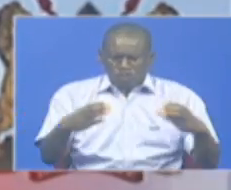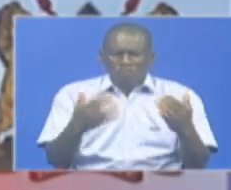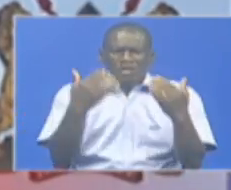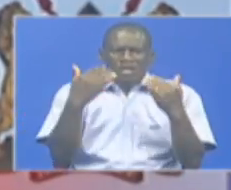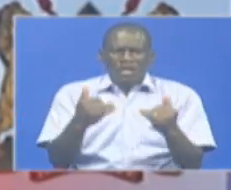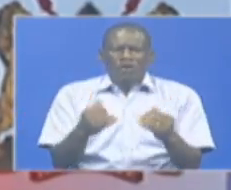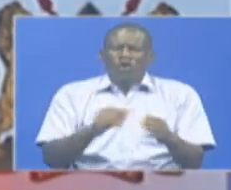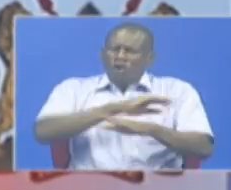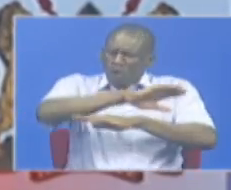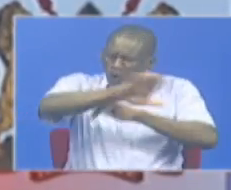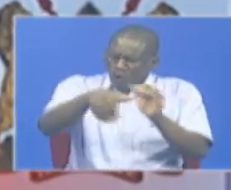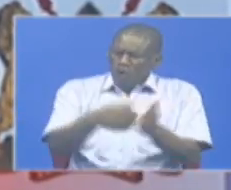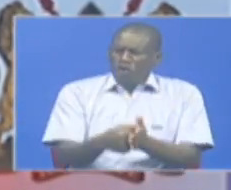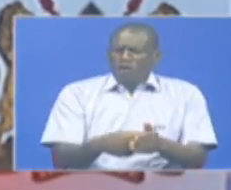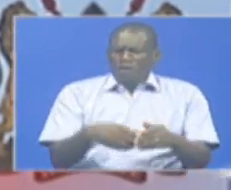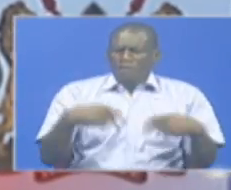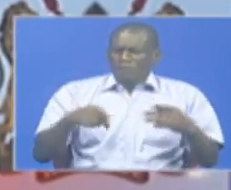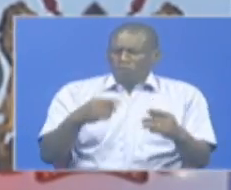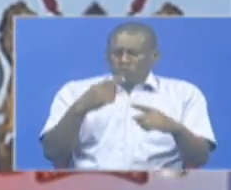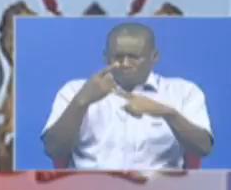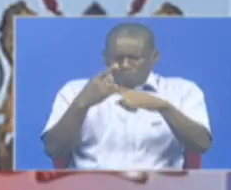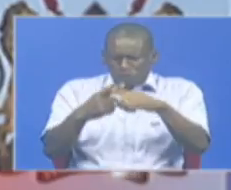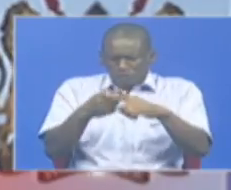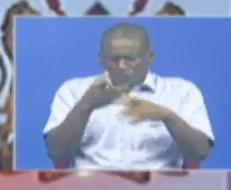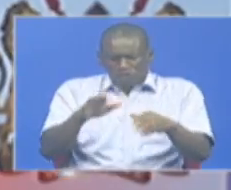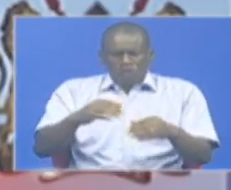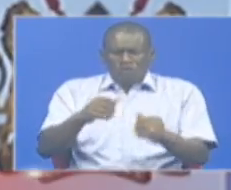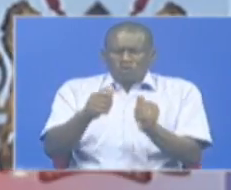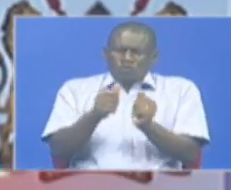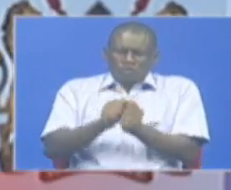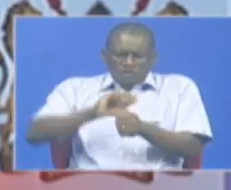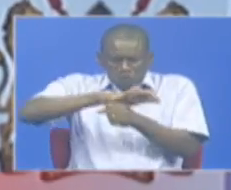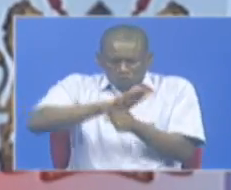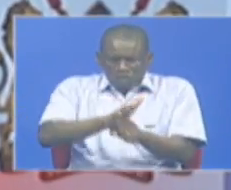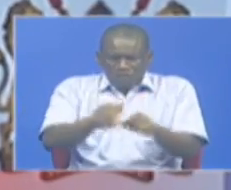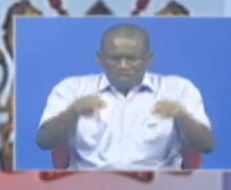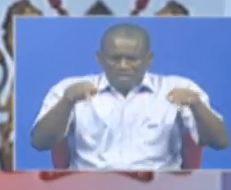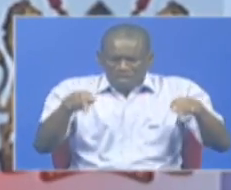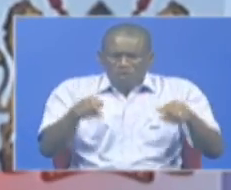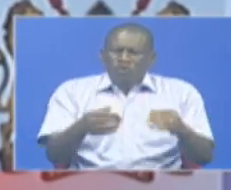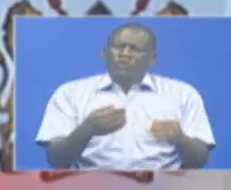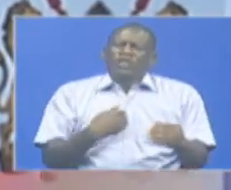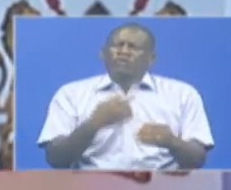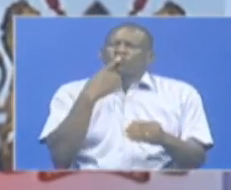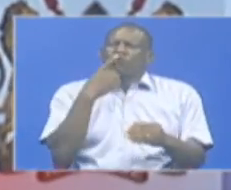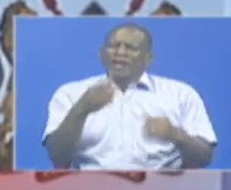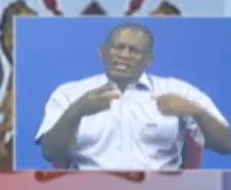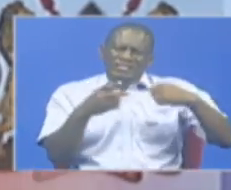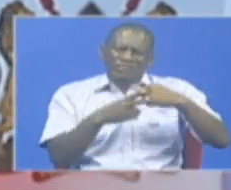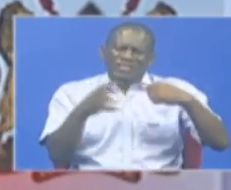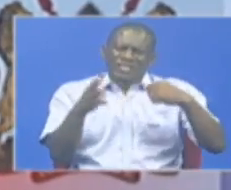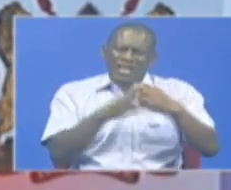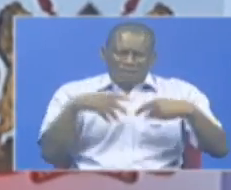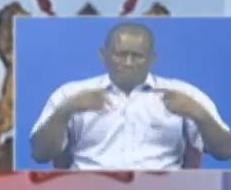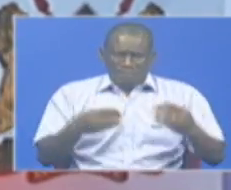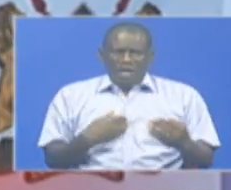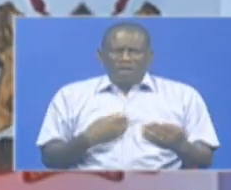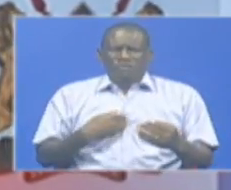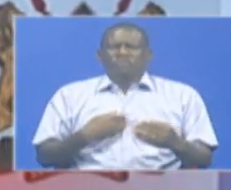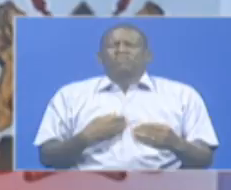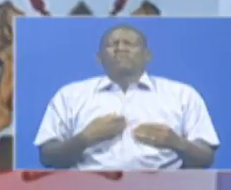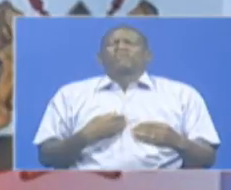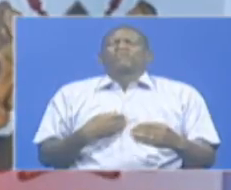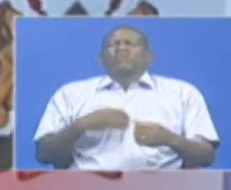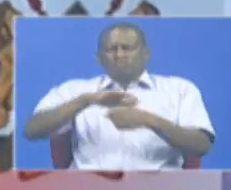total number of those who have tested positive for the disease in the country to 179. In terms of